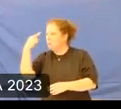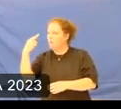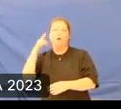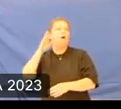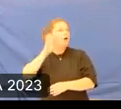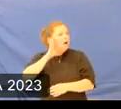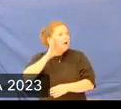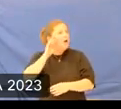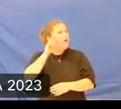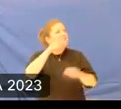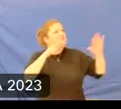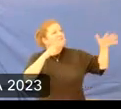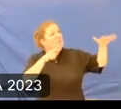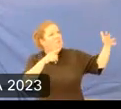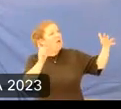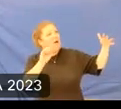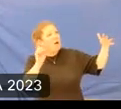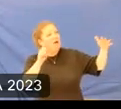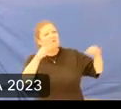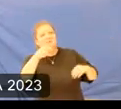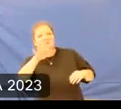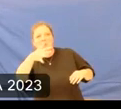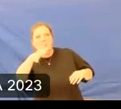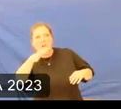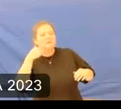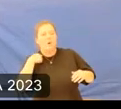information, but it's extremely hard actually to do in practice.